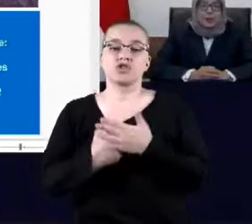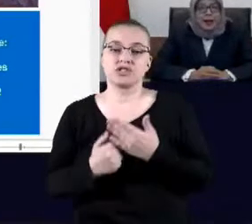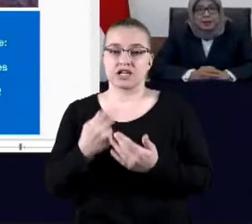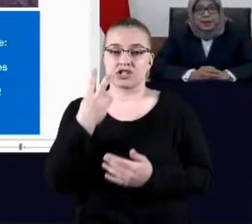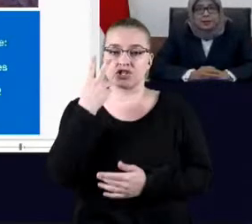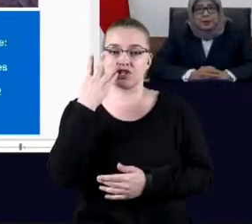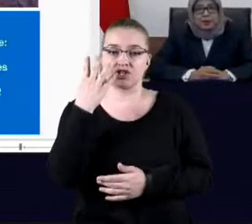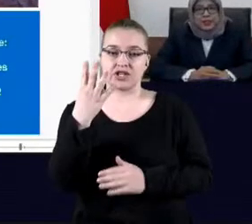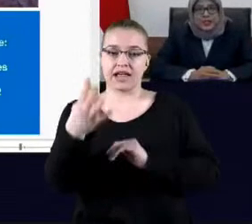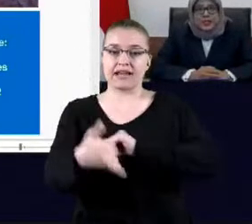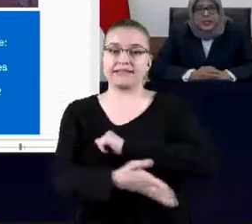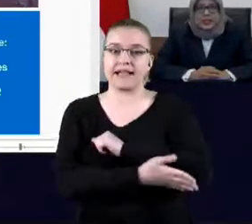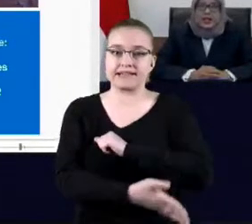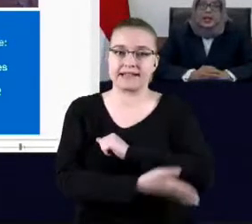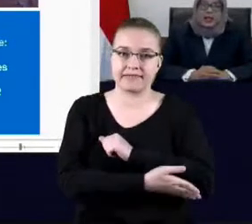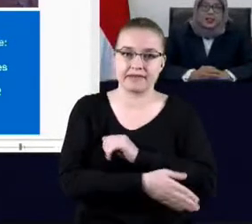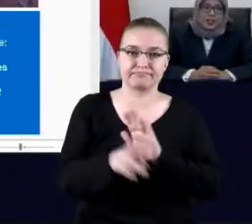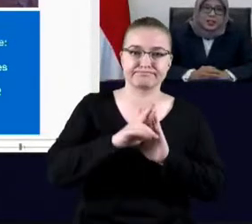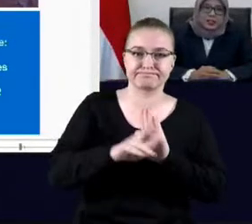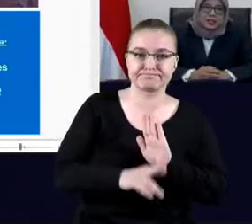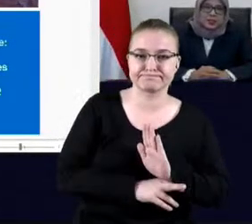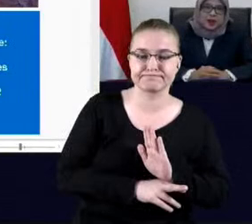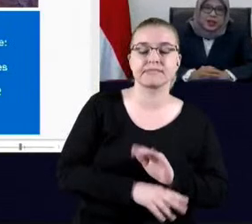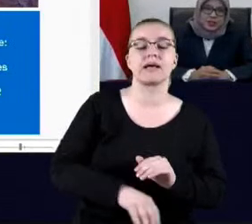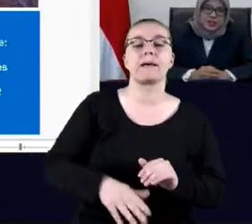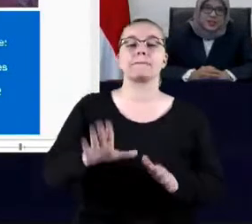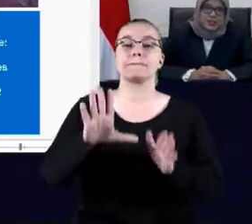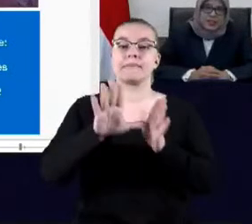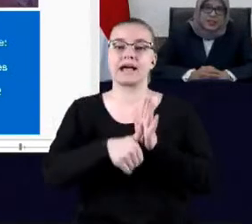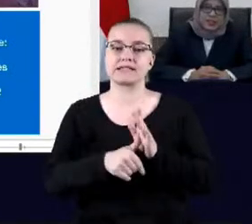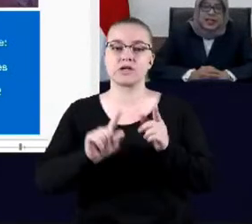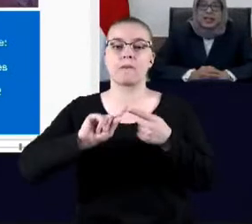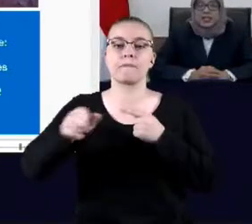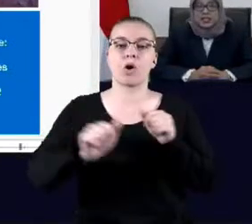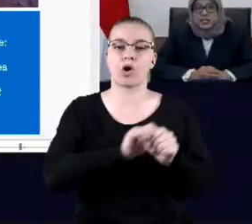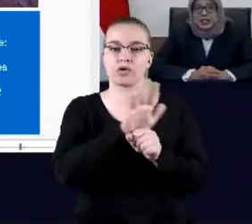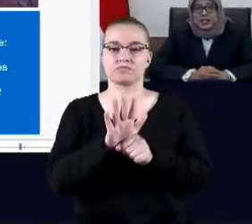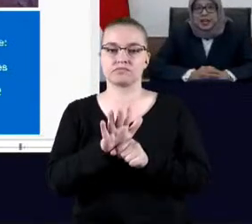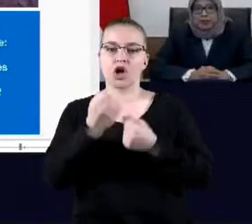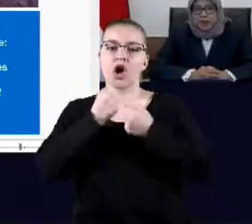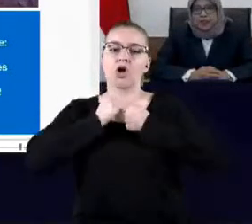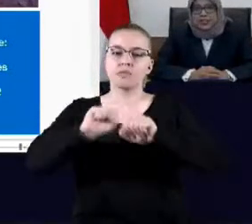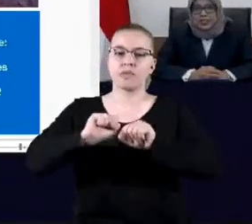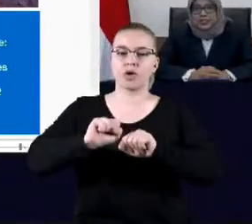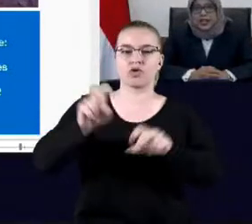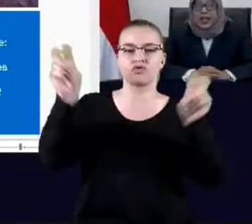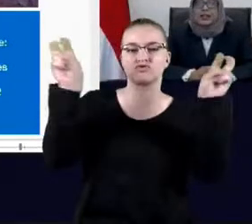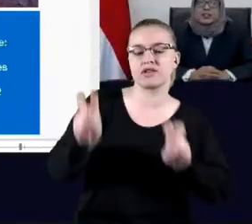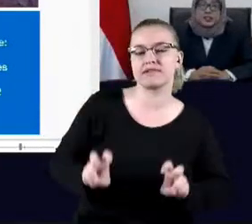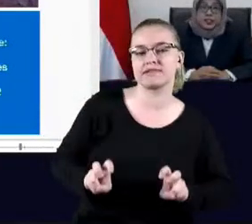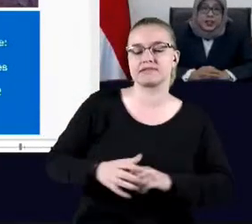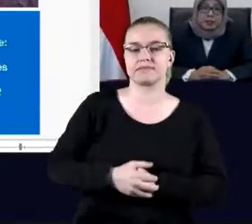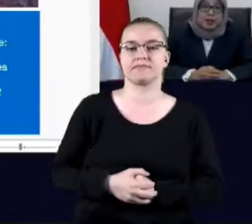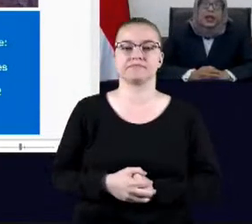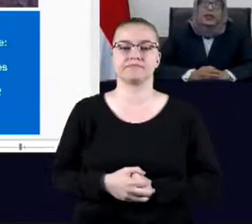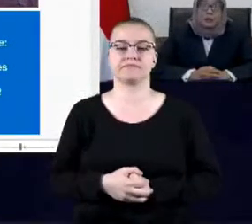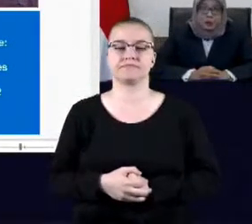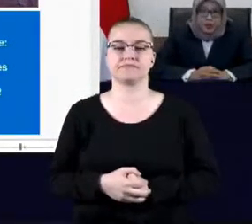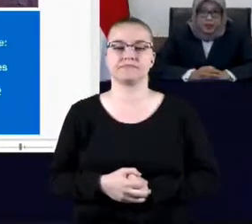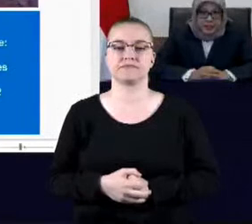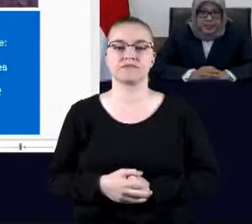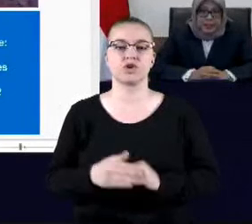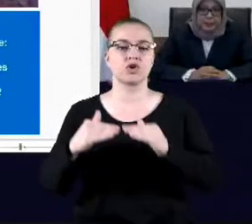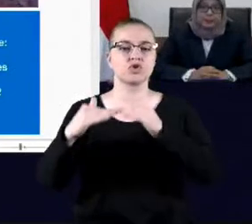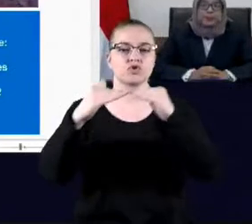These are pandemic-proof city, resilience to crisis city, digitally advanced city, and sustainable